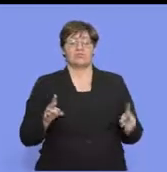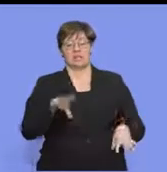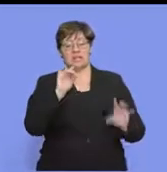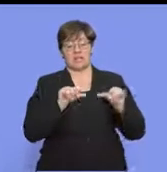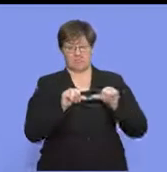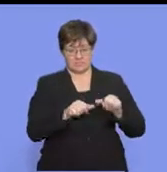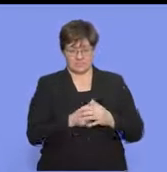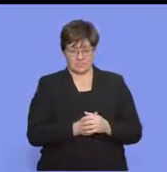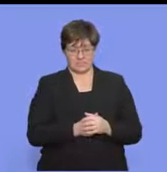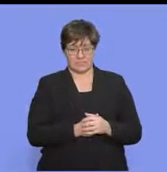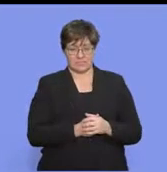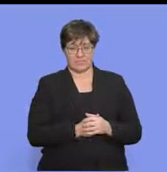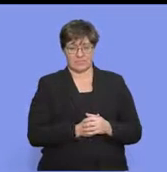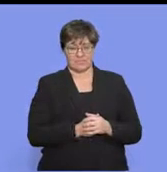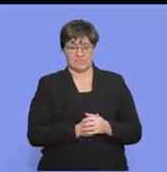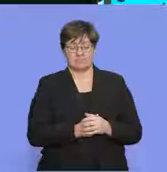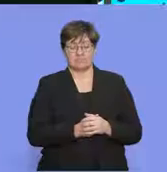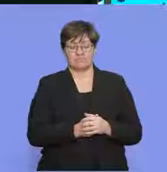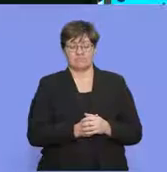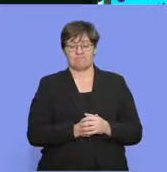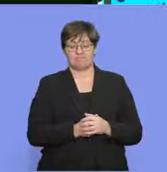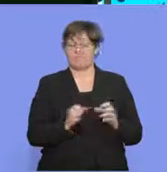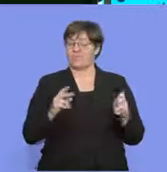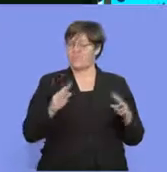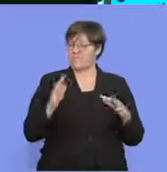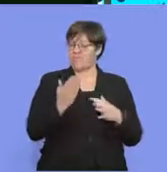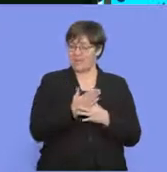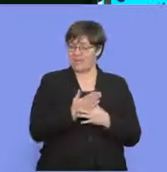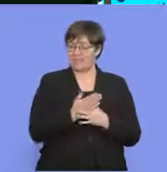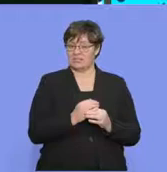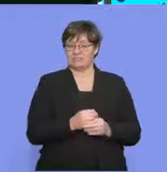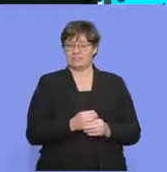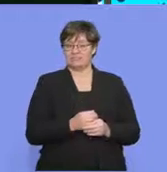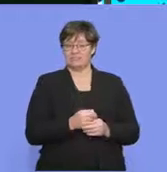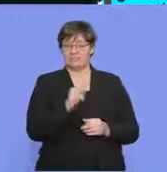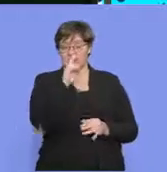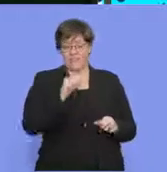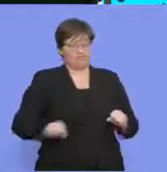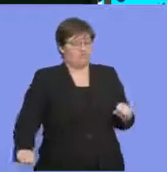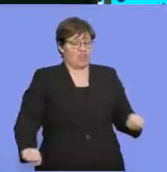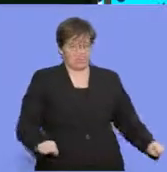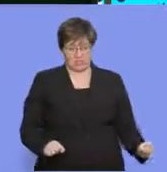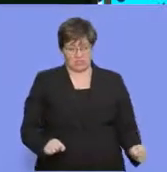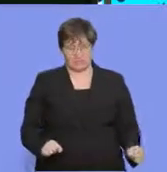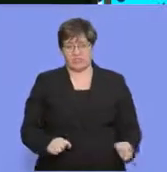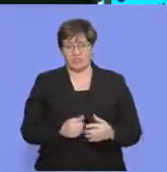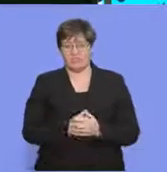selection works. Okay, so let's take a break. see if you can stretch your